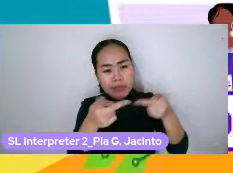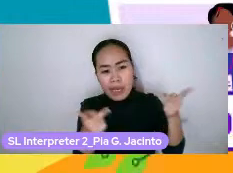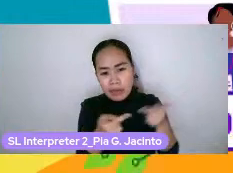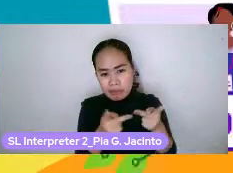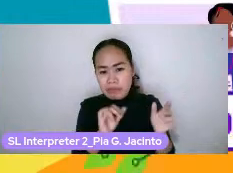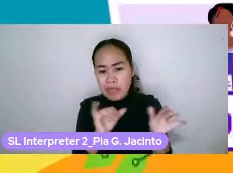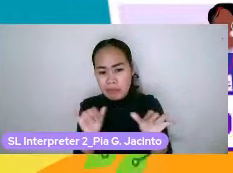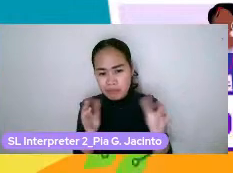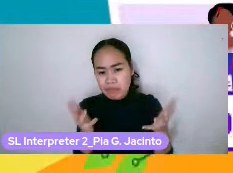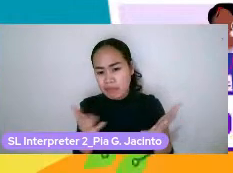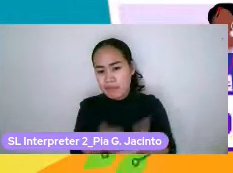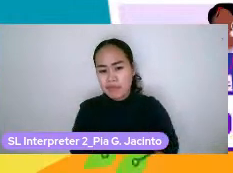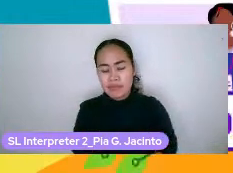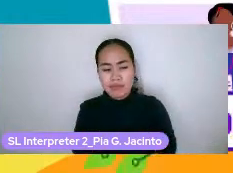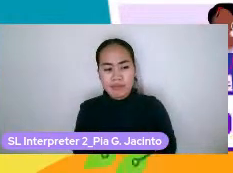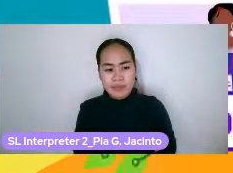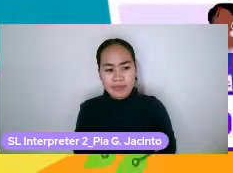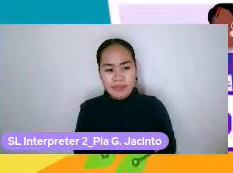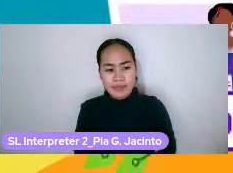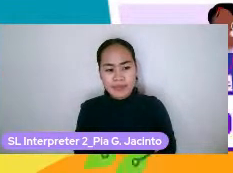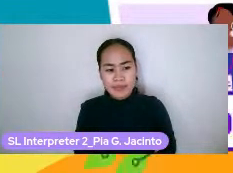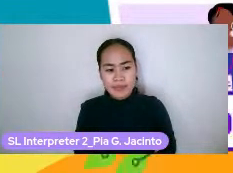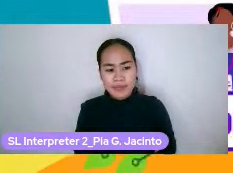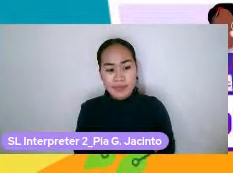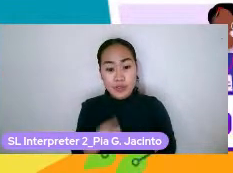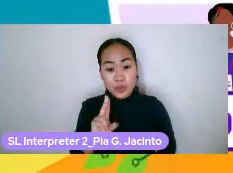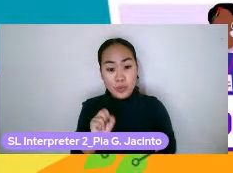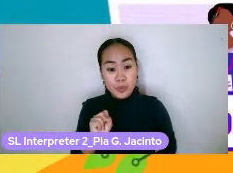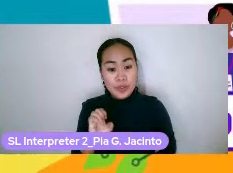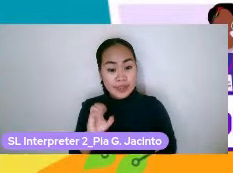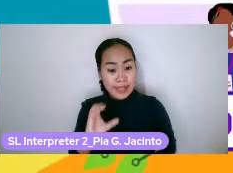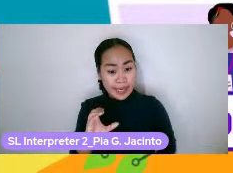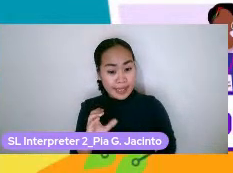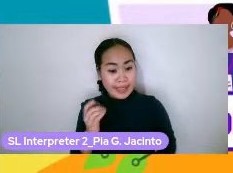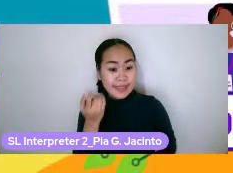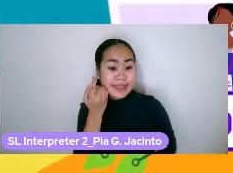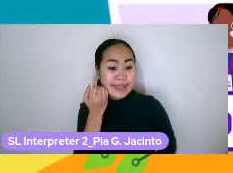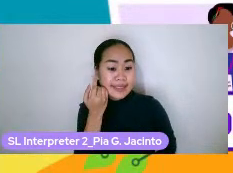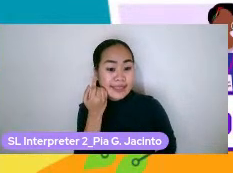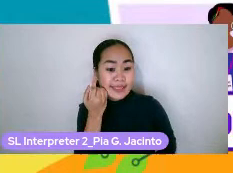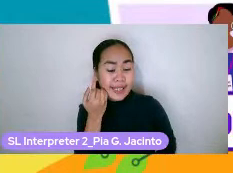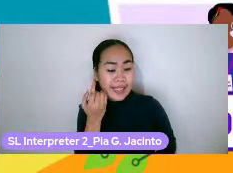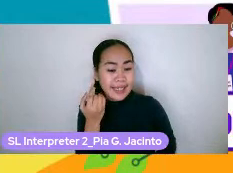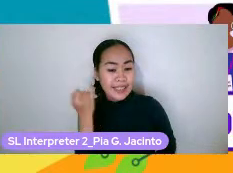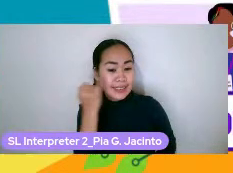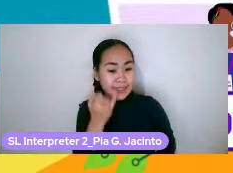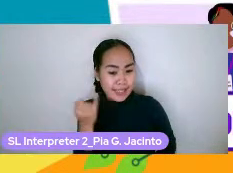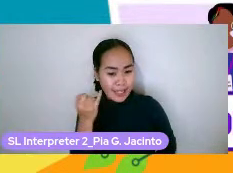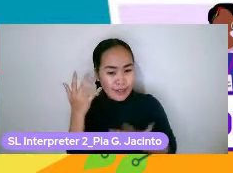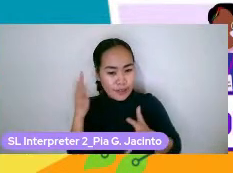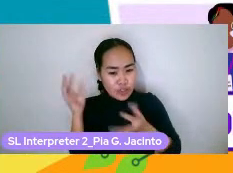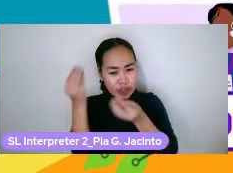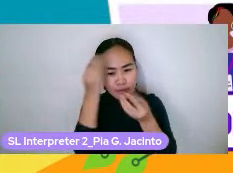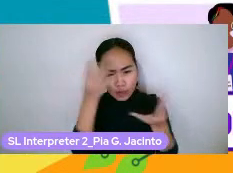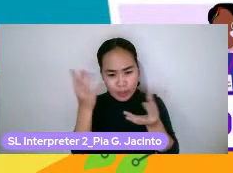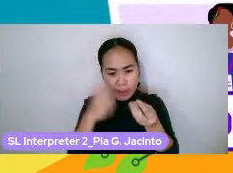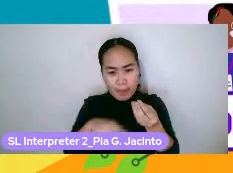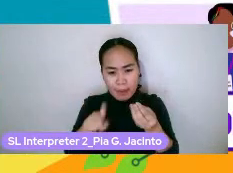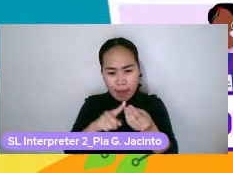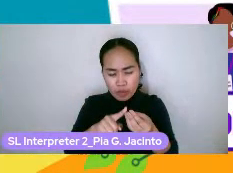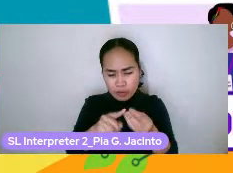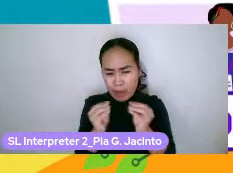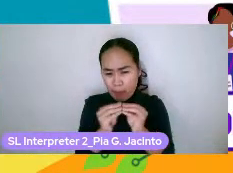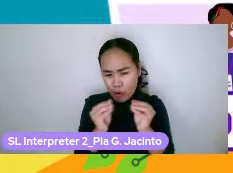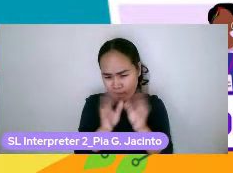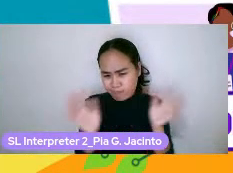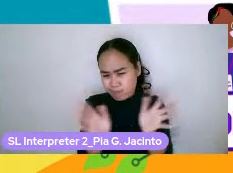Okay. So, Yusek Giselle actually gave an answer earlier po. It's about intensifying their